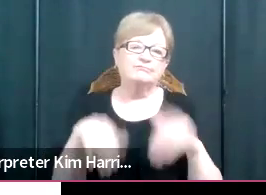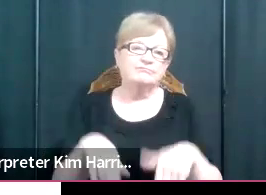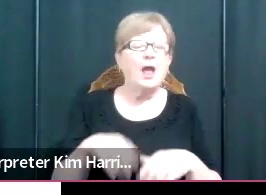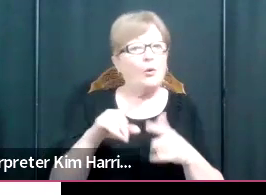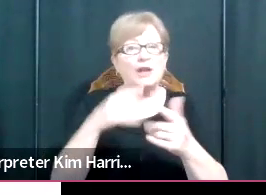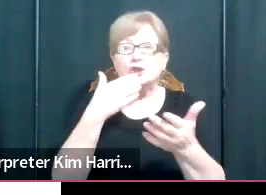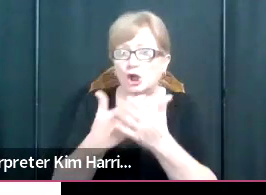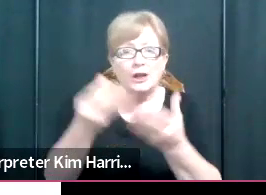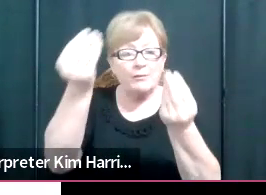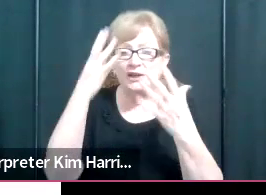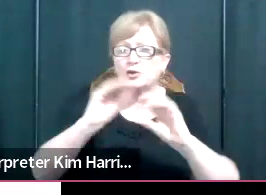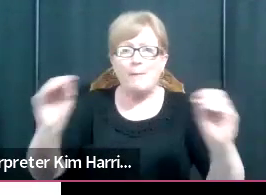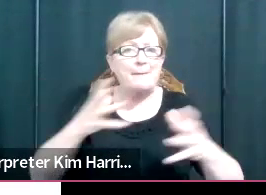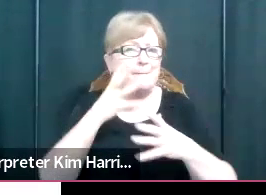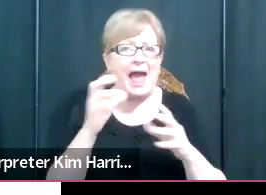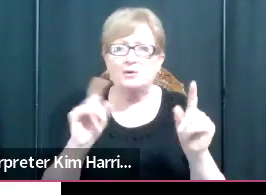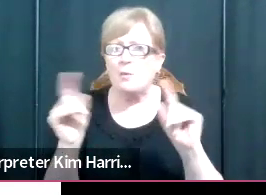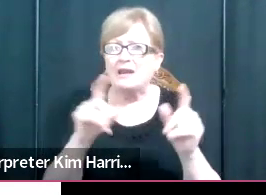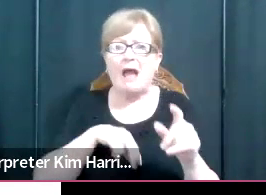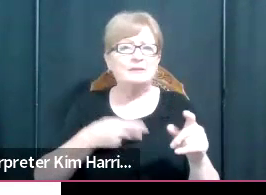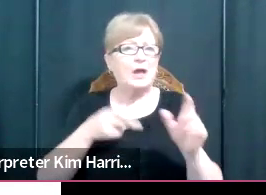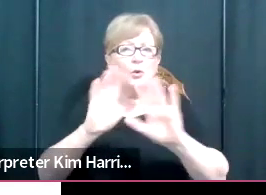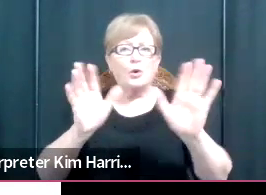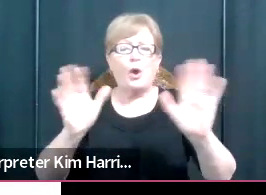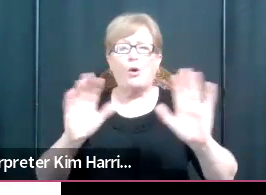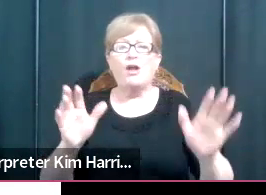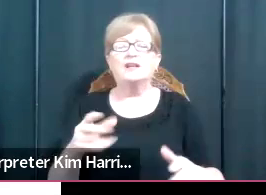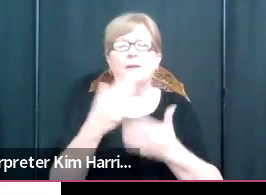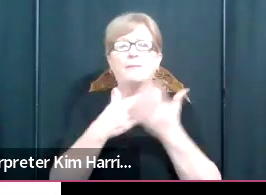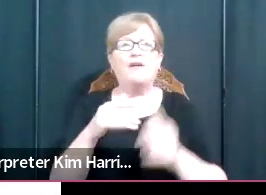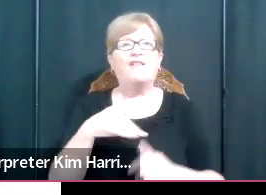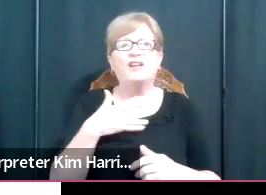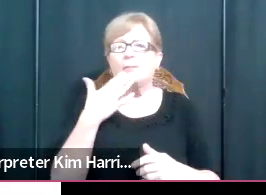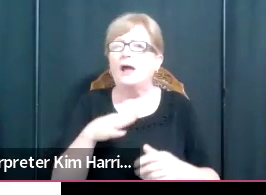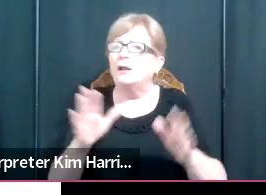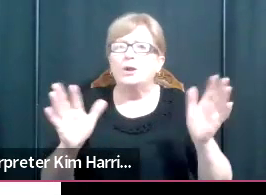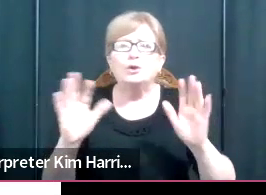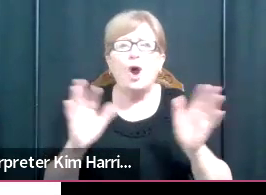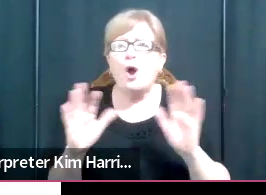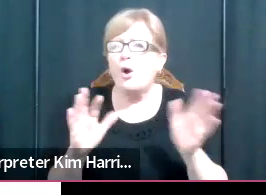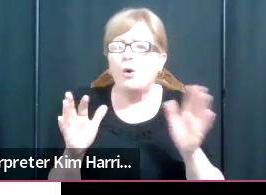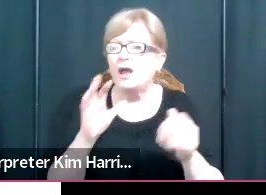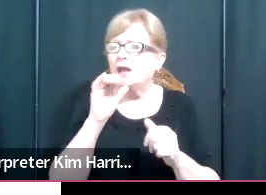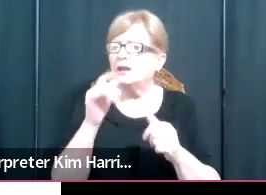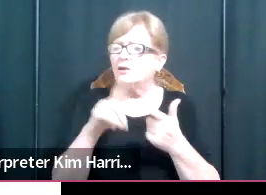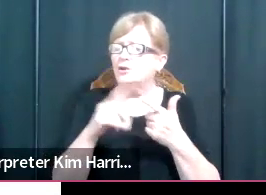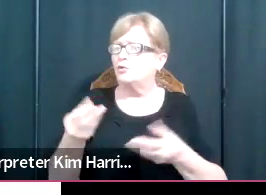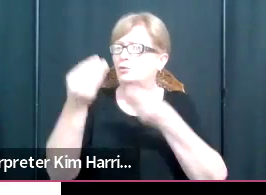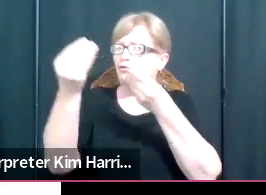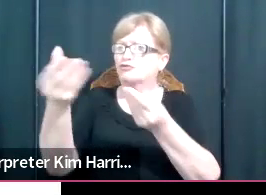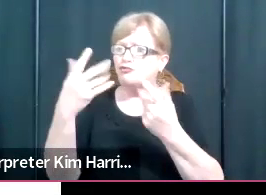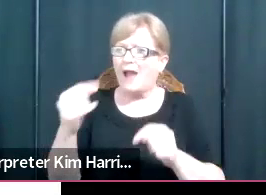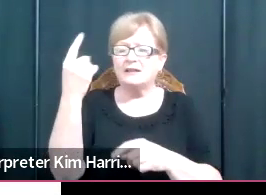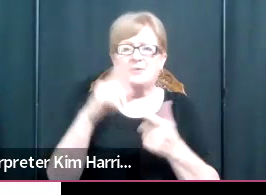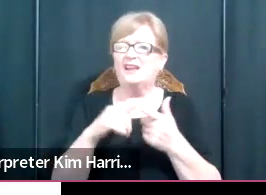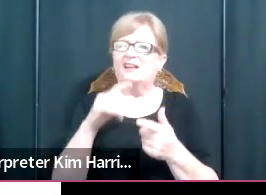too. Nobody's going to be mad. Nobody's going to be upset. Sometimes people feel bad if we've given them some options and none of them work. That's